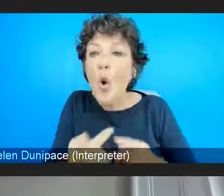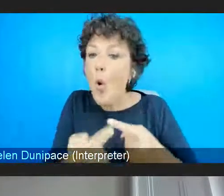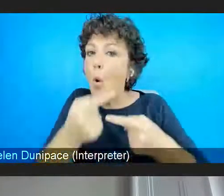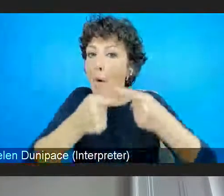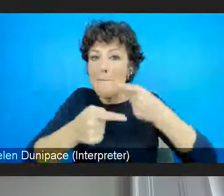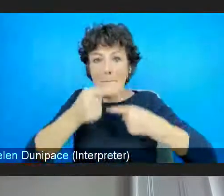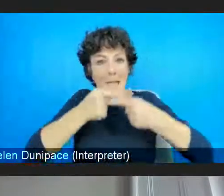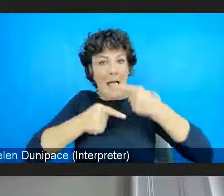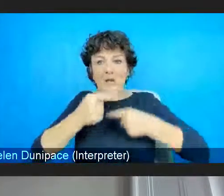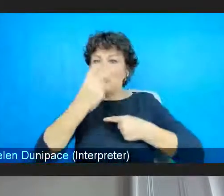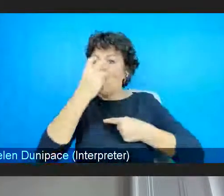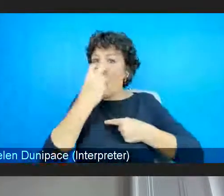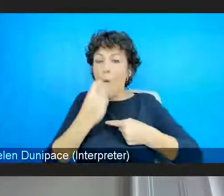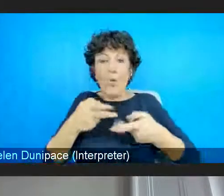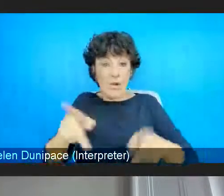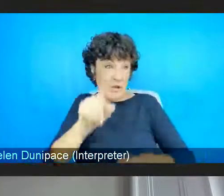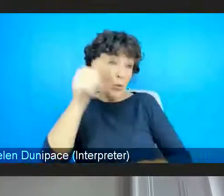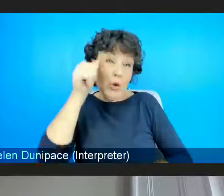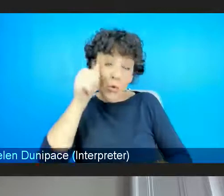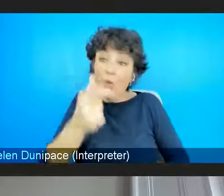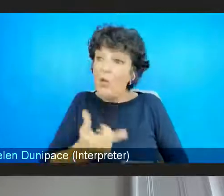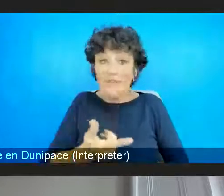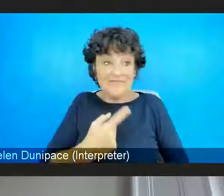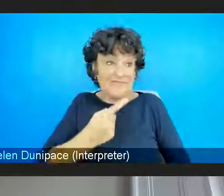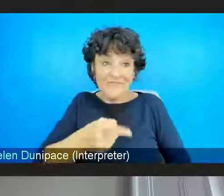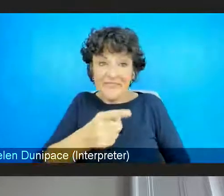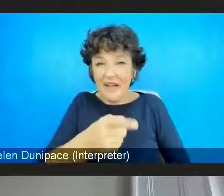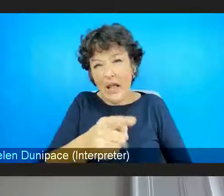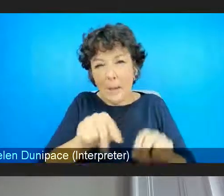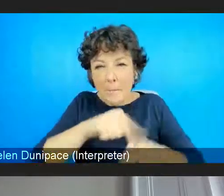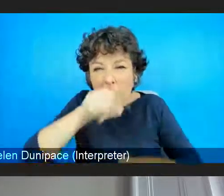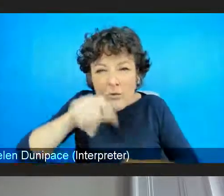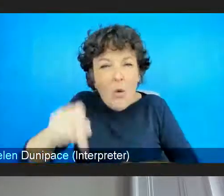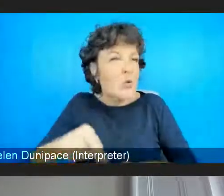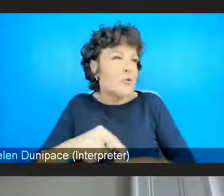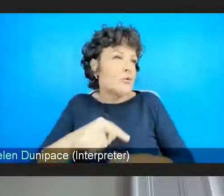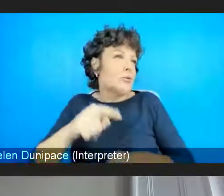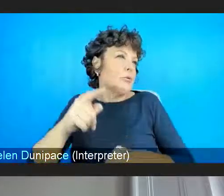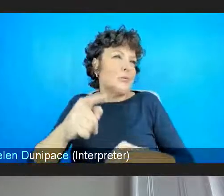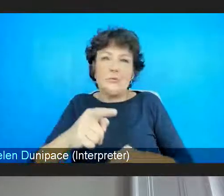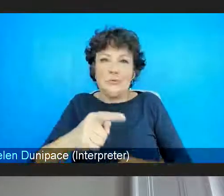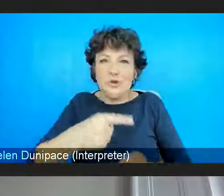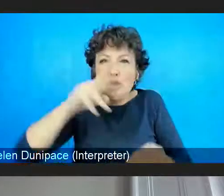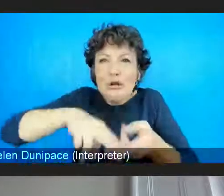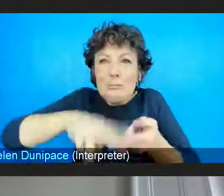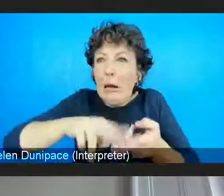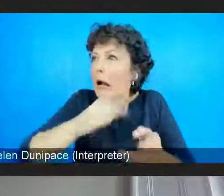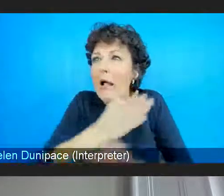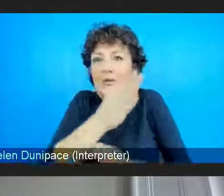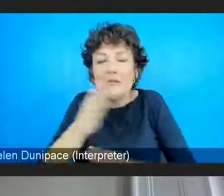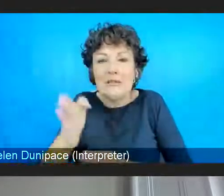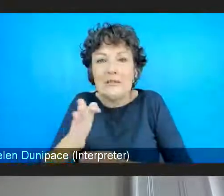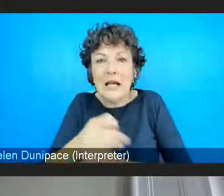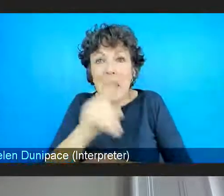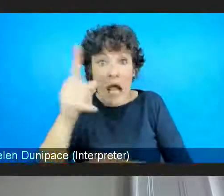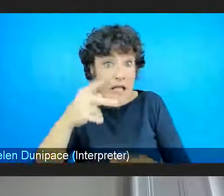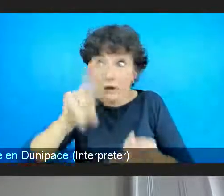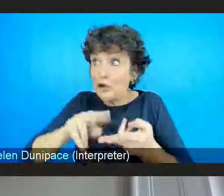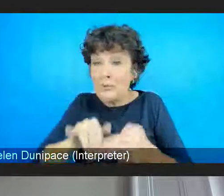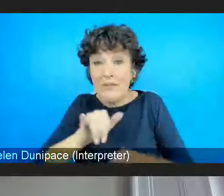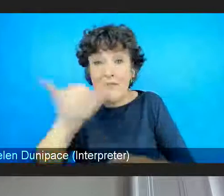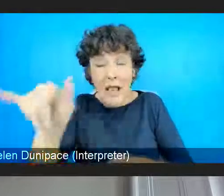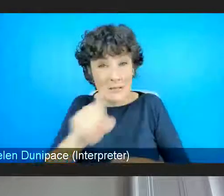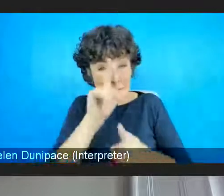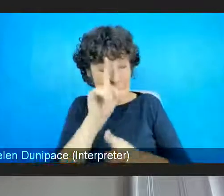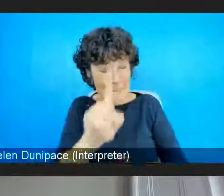as we know, fast food is cheaper, there are cheaper flights. But what is the result? If we are trying to people